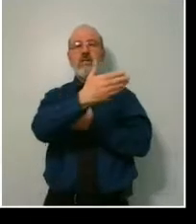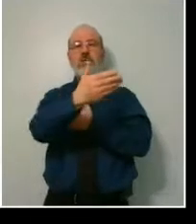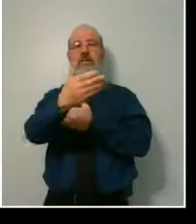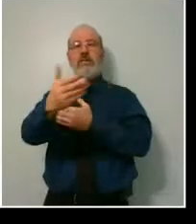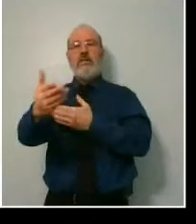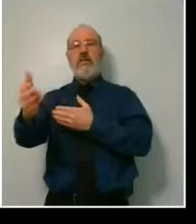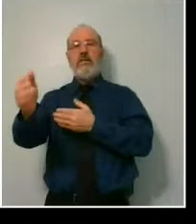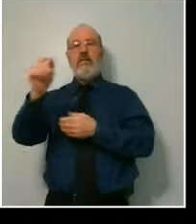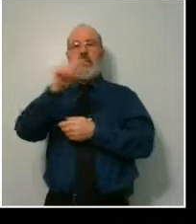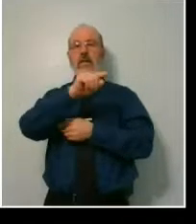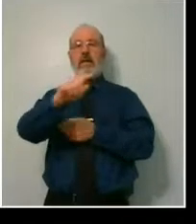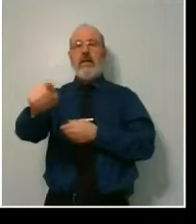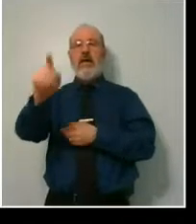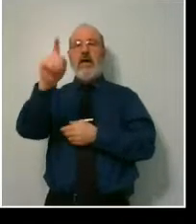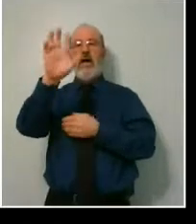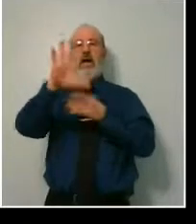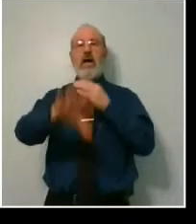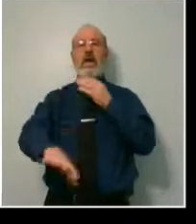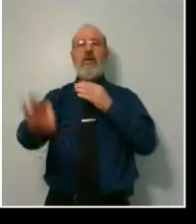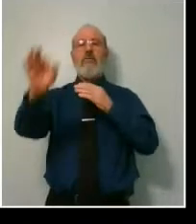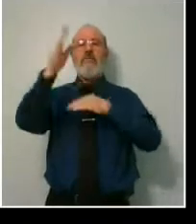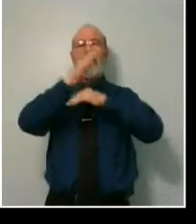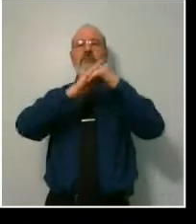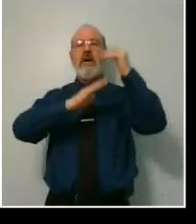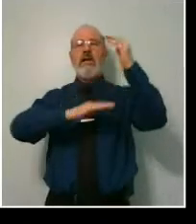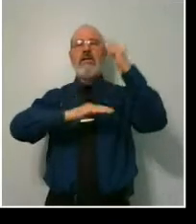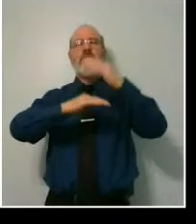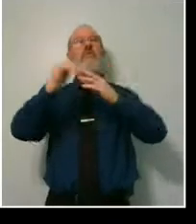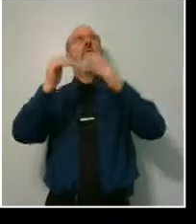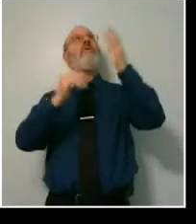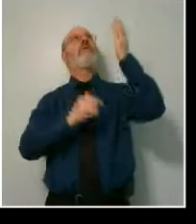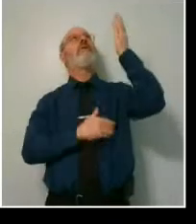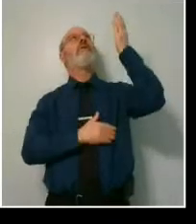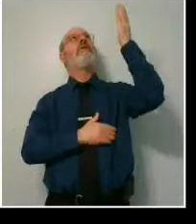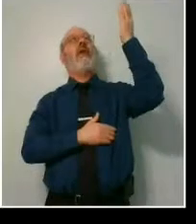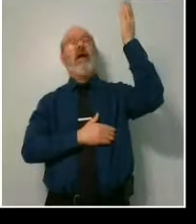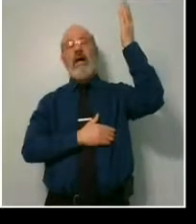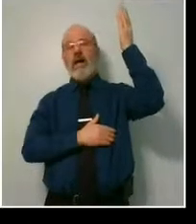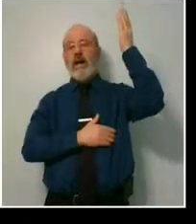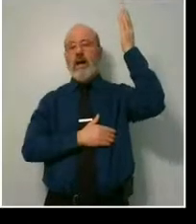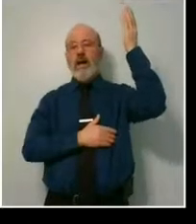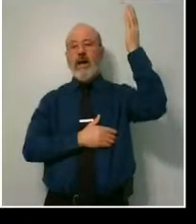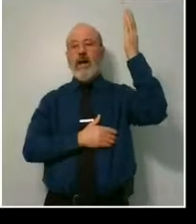thee. Thou will find a solace